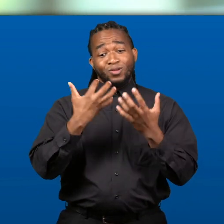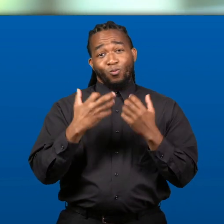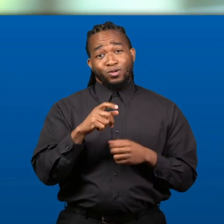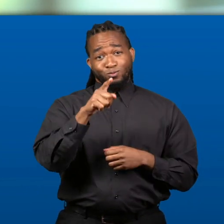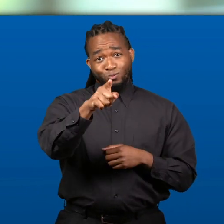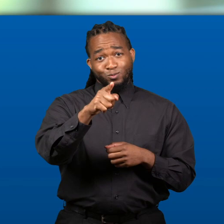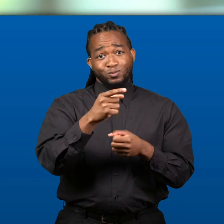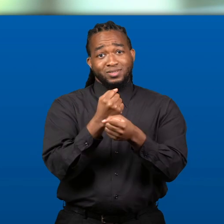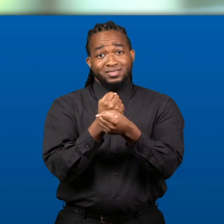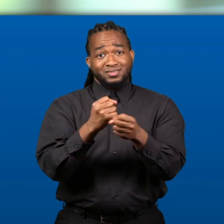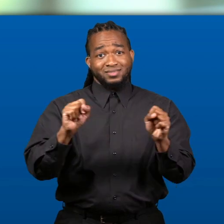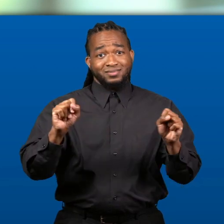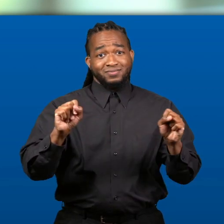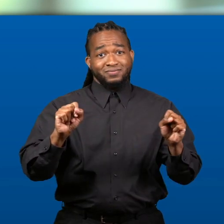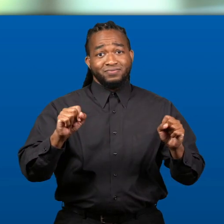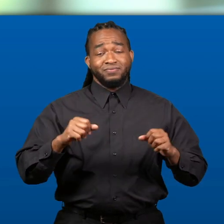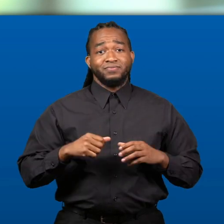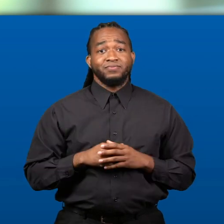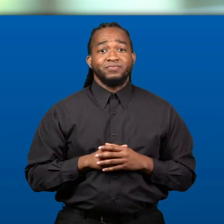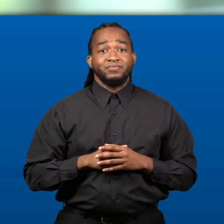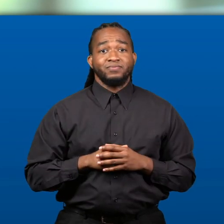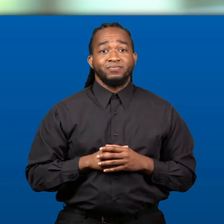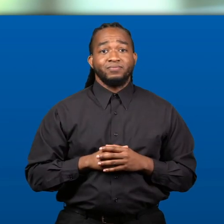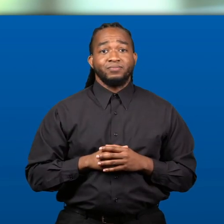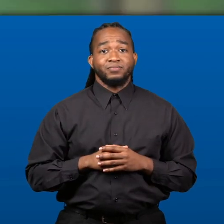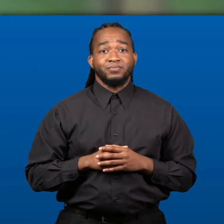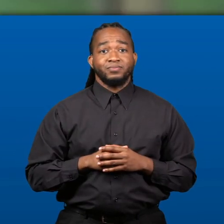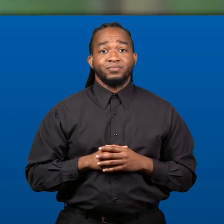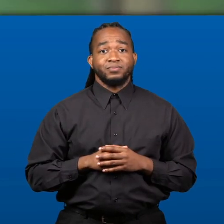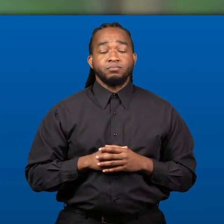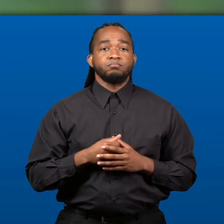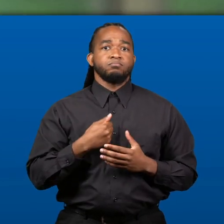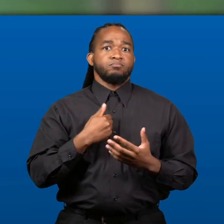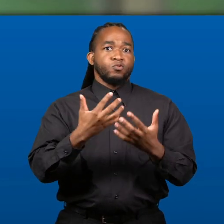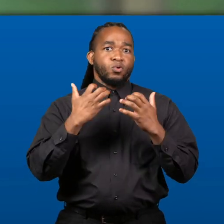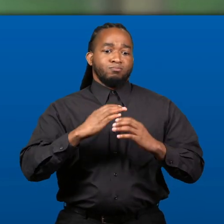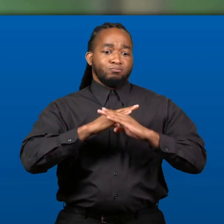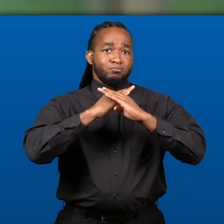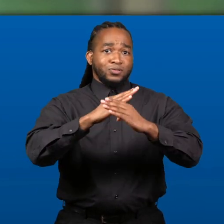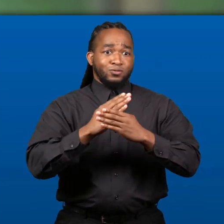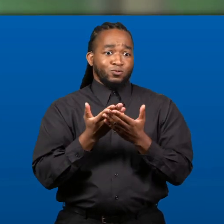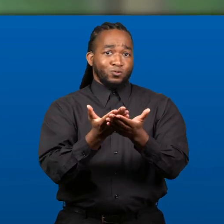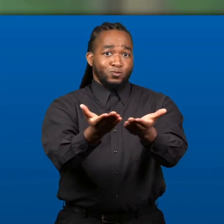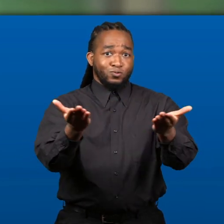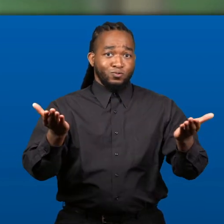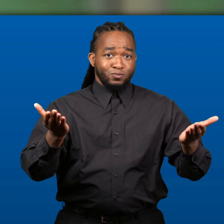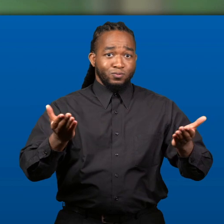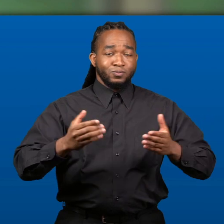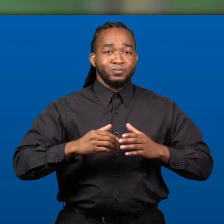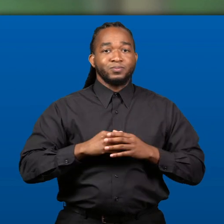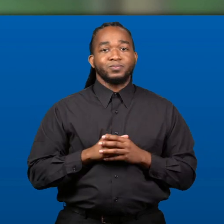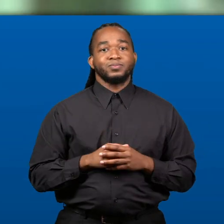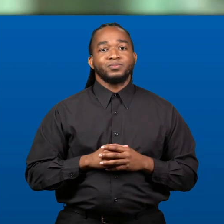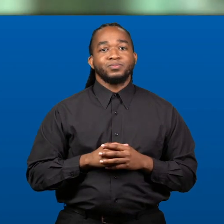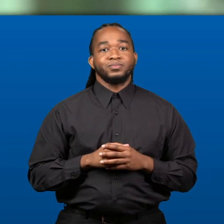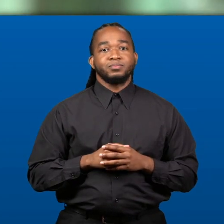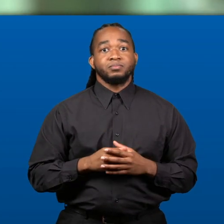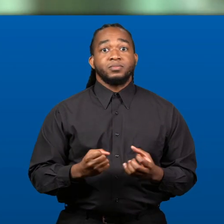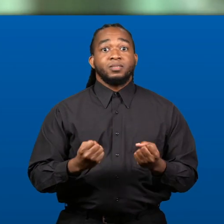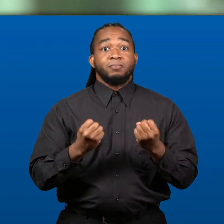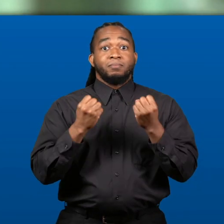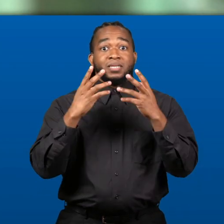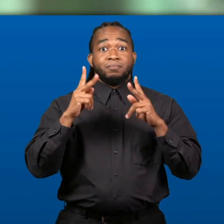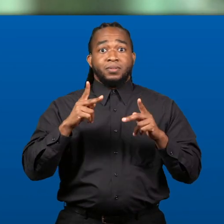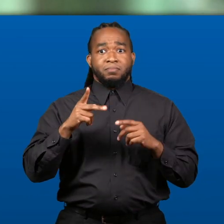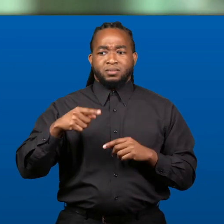I wear a mask because I want to keep others safe. I wear a mask because I want to protect everybody. I